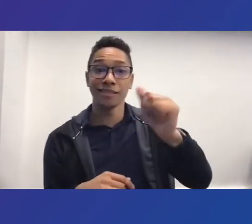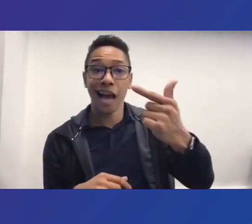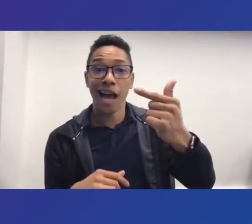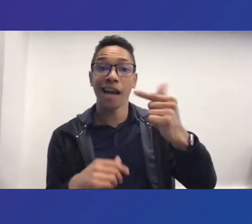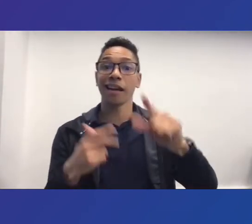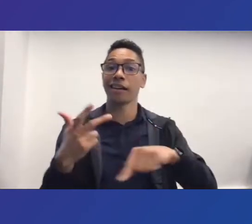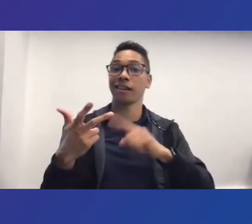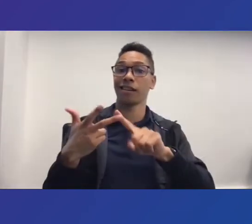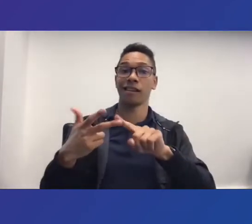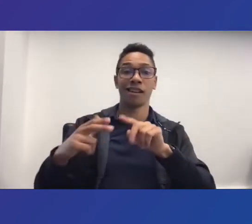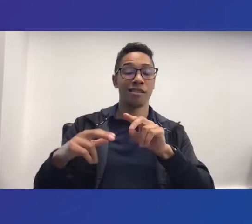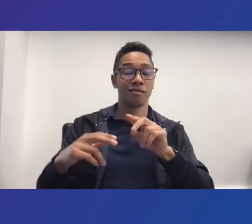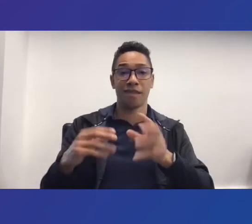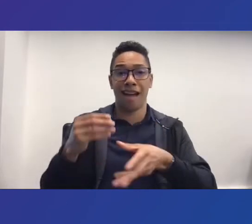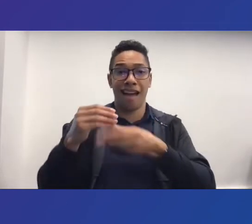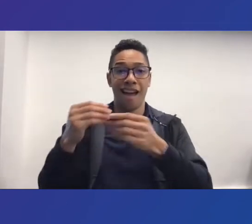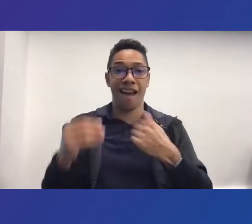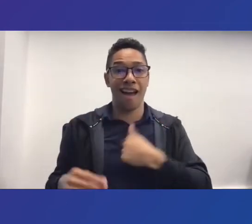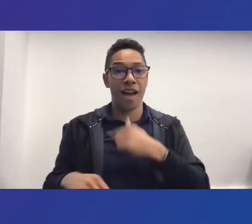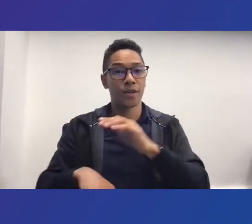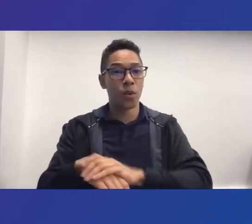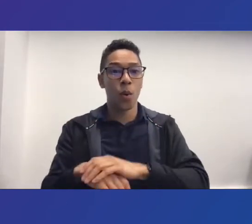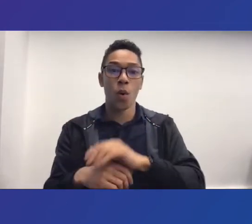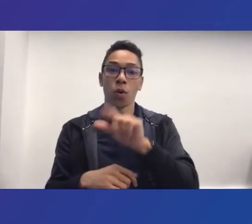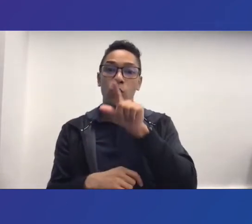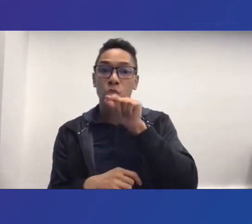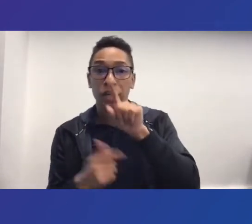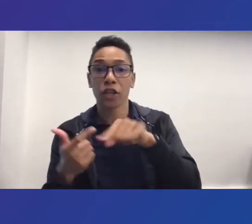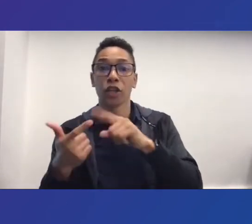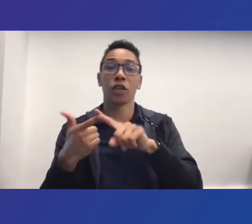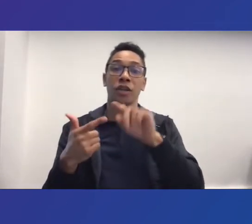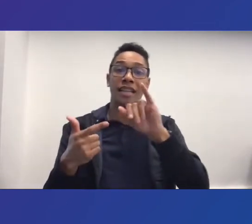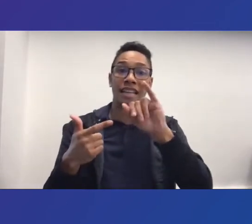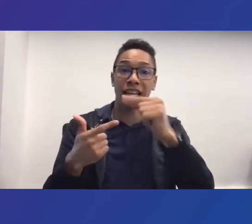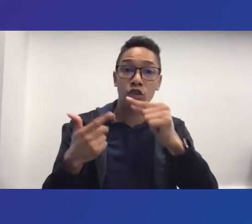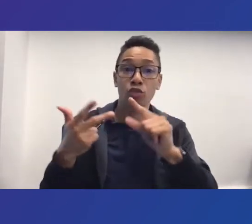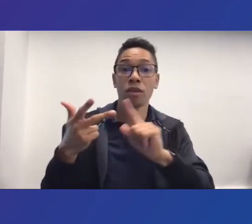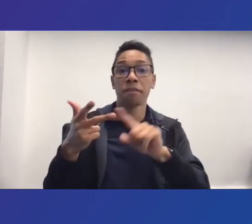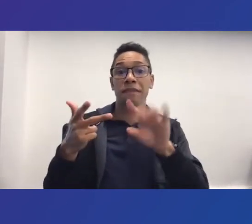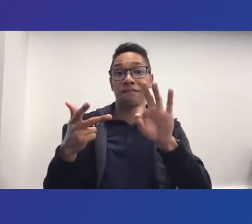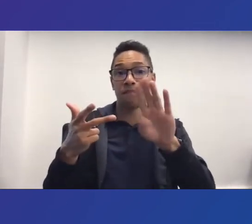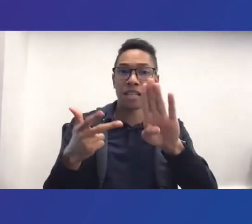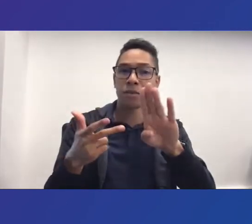DanceNYC, Instagram, dance.nyc, and Facebook,